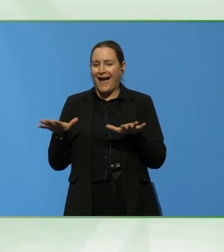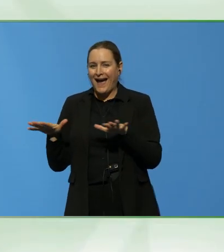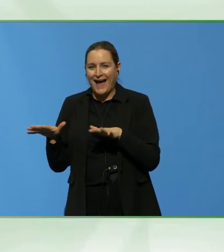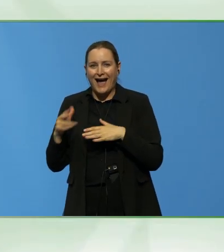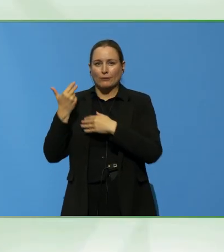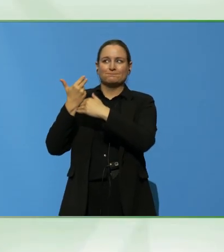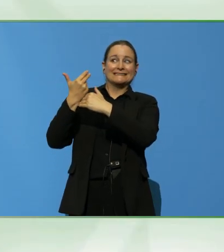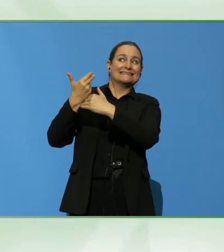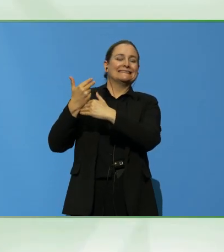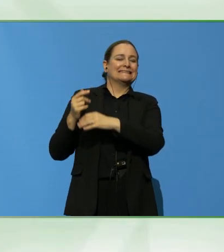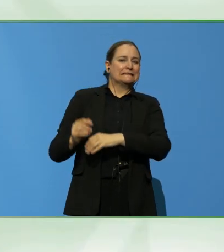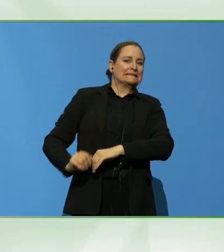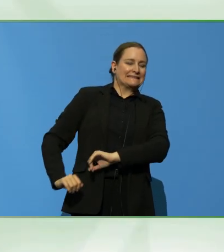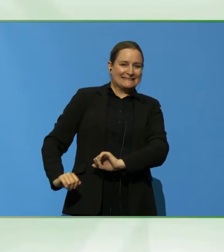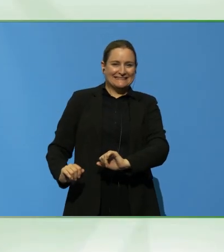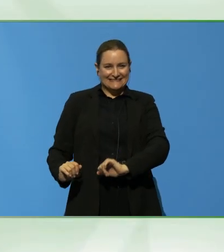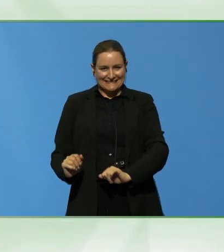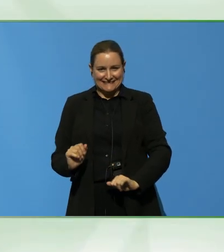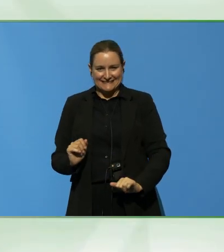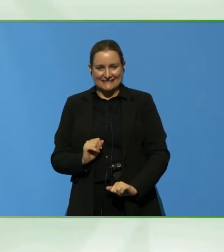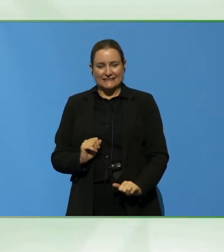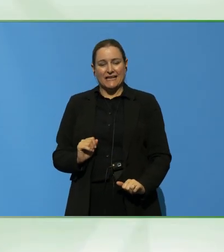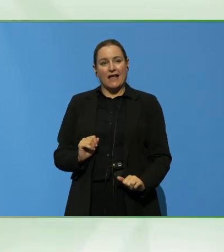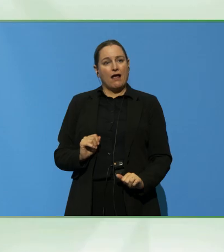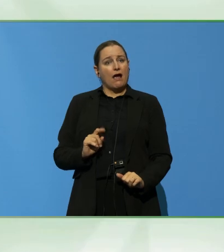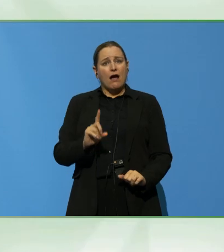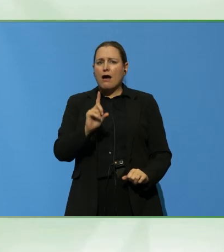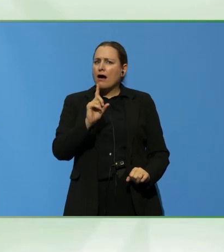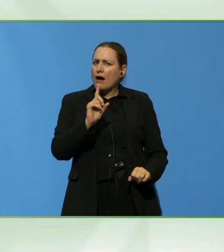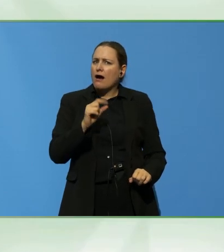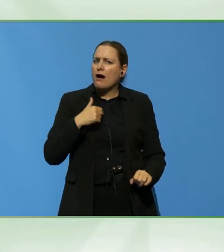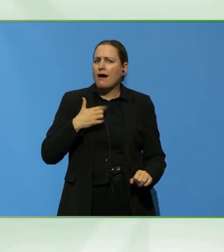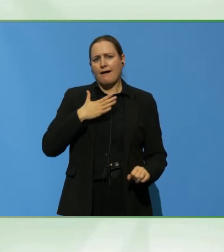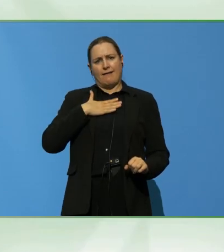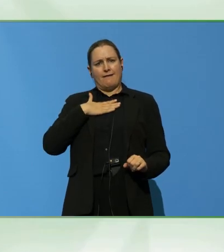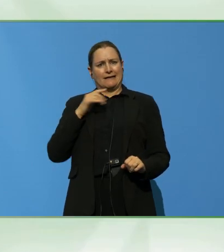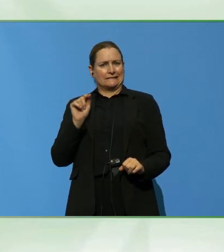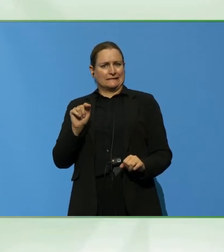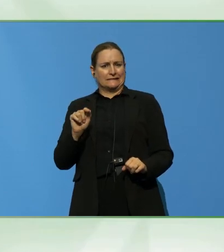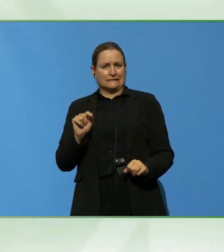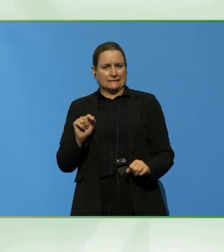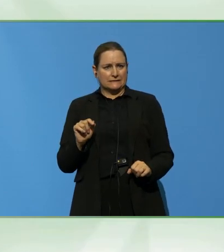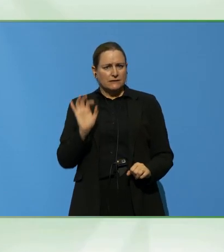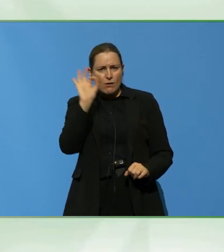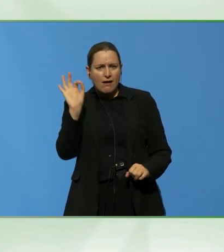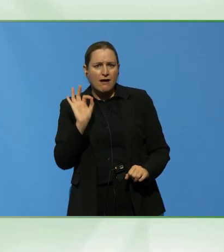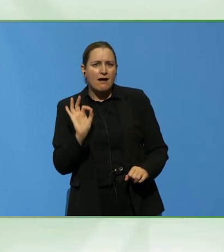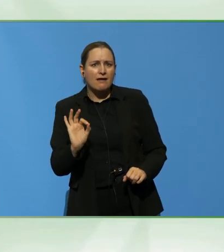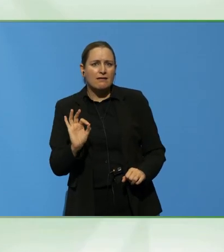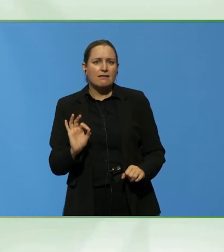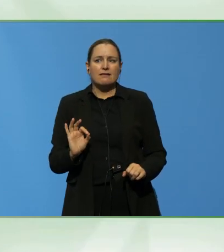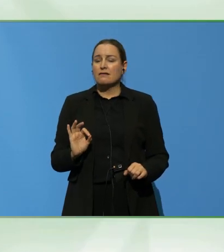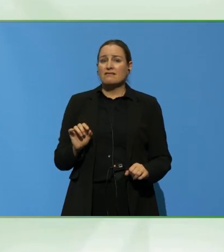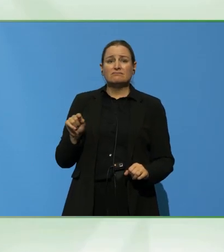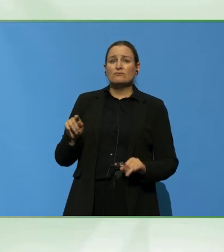But I think I wanted to share that because what was brilliant is that piece of portrayal was really incidental.